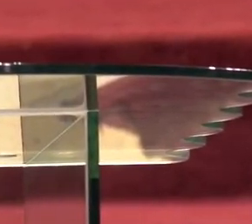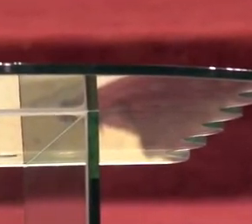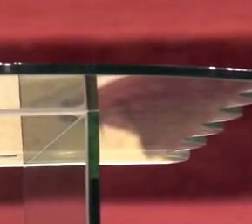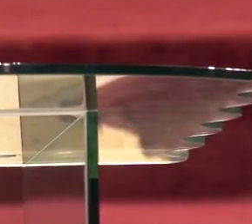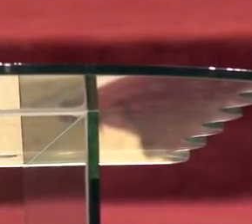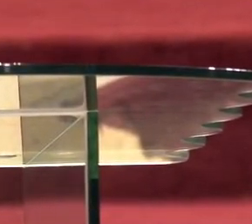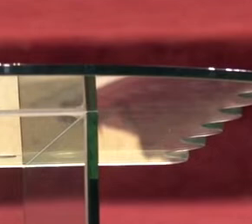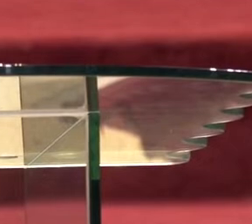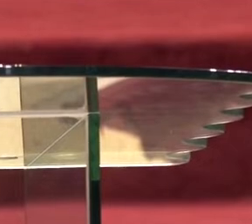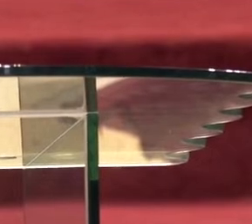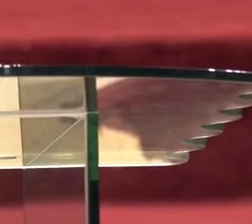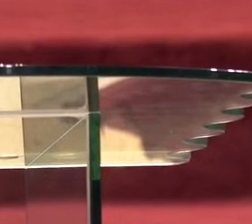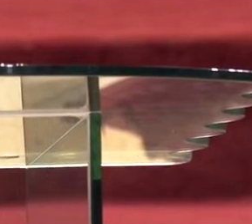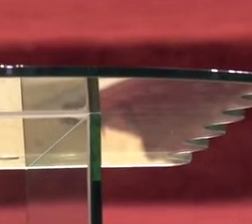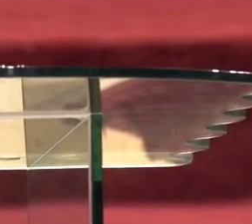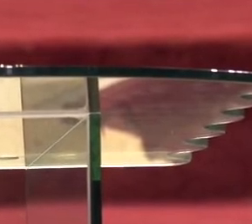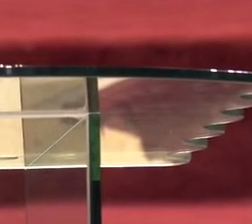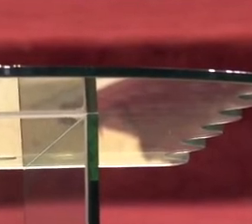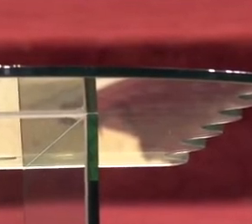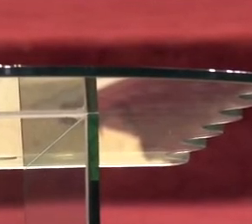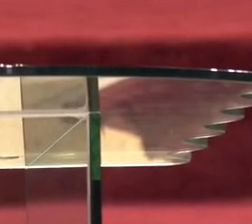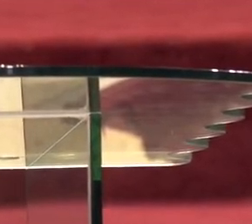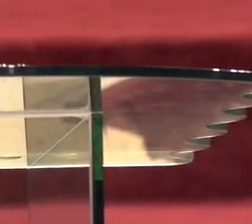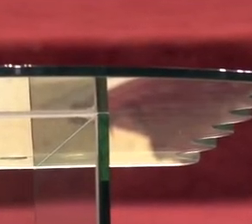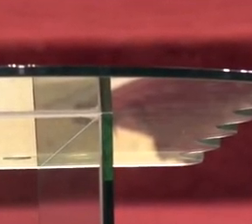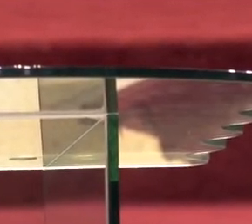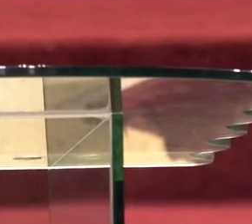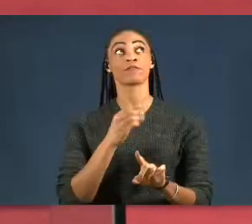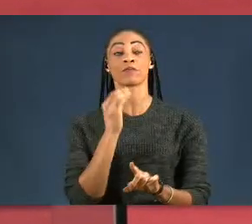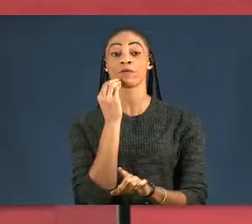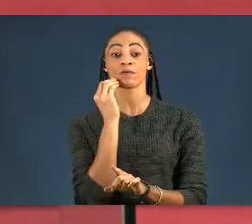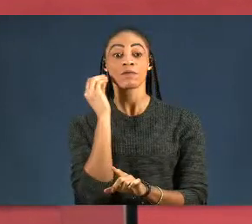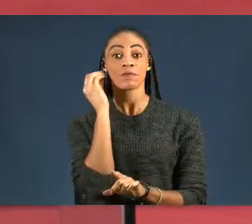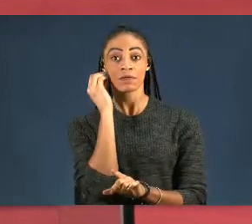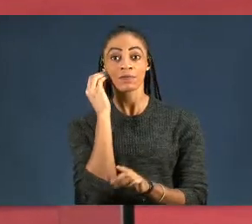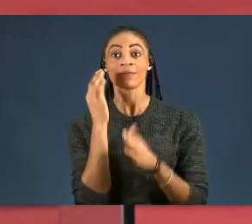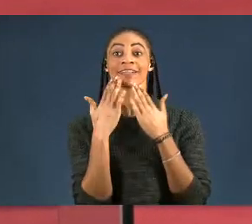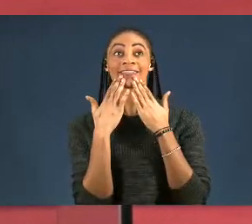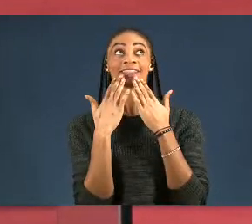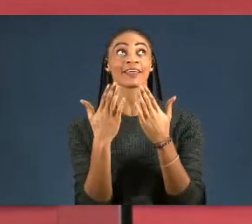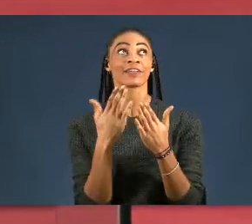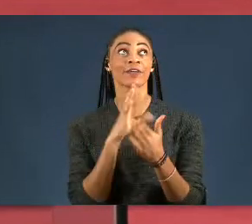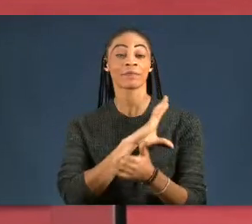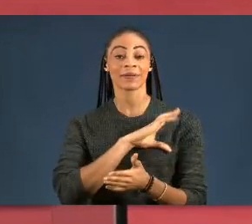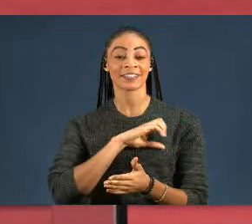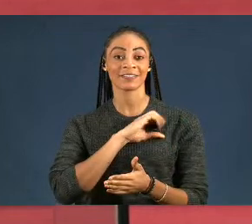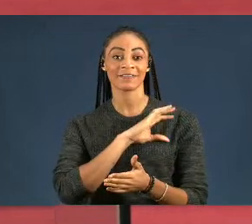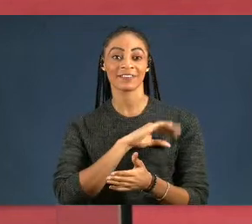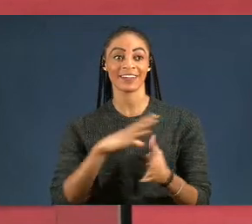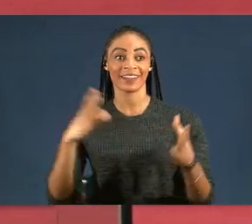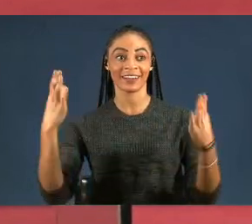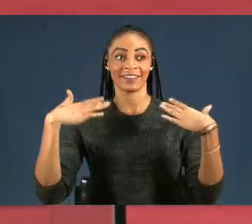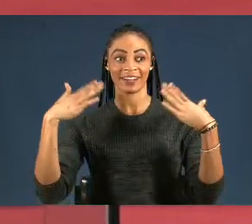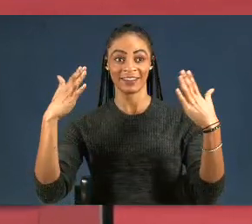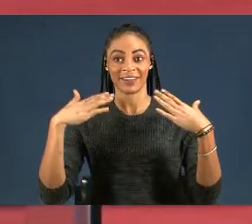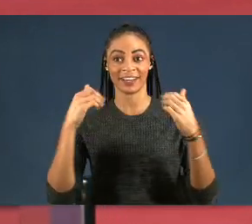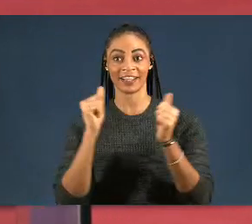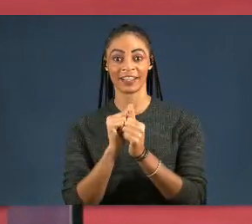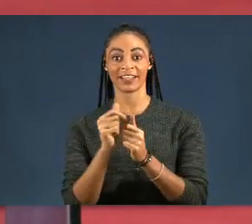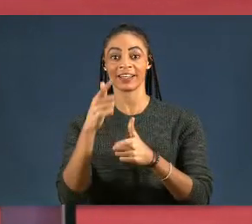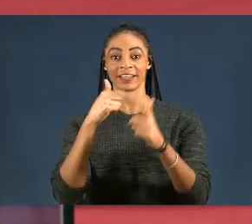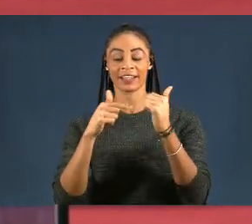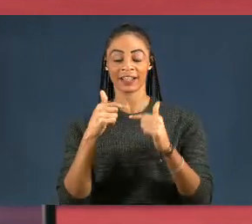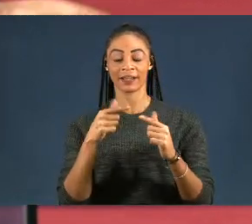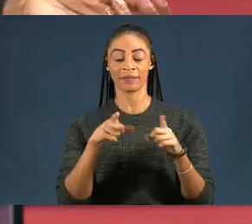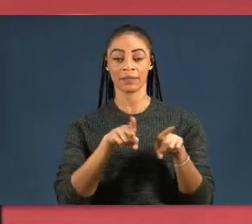to us from their homes. Amen. I also want to thank you for braving the rain and coming. So as I share the